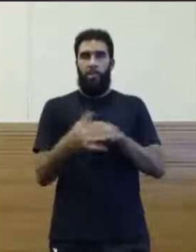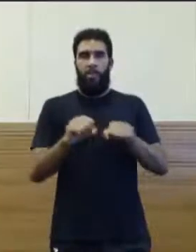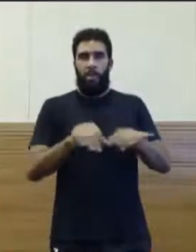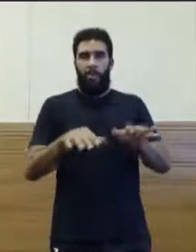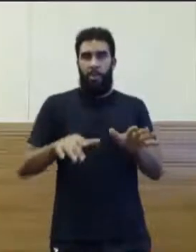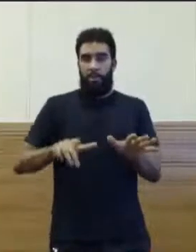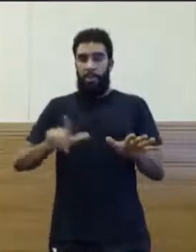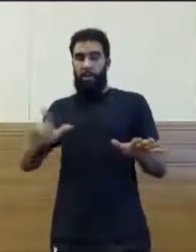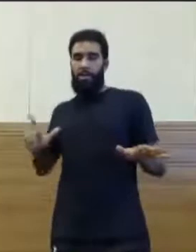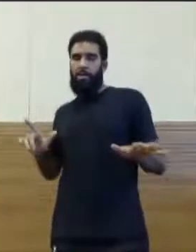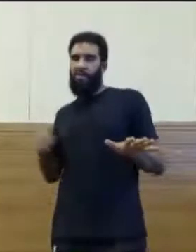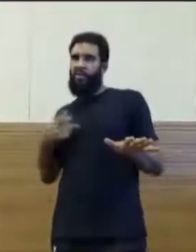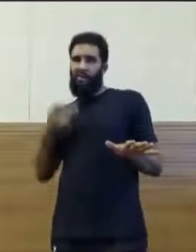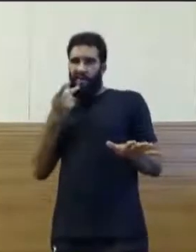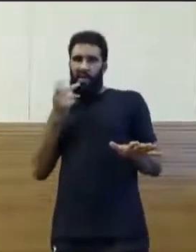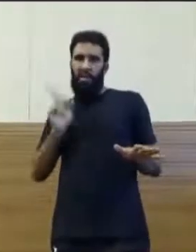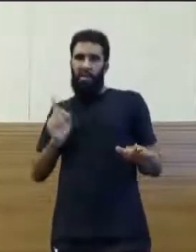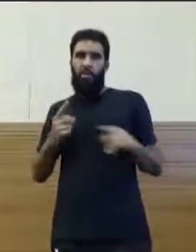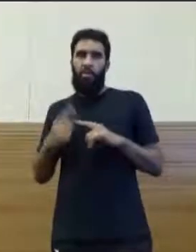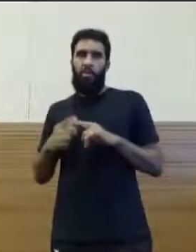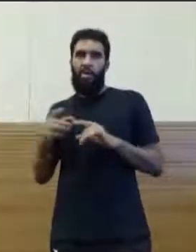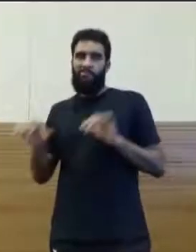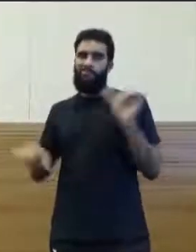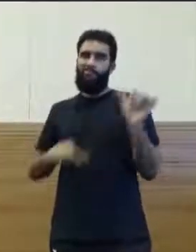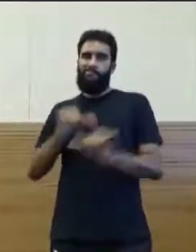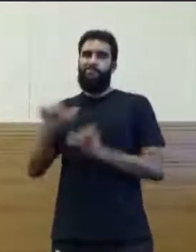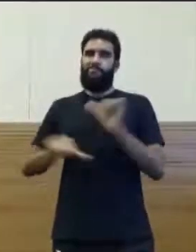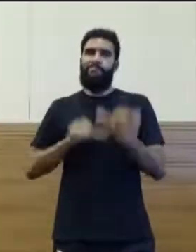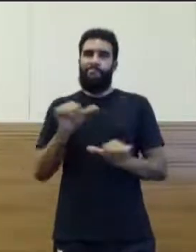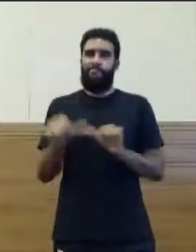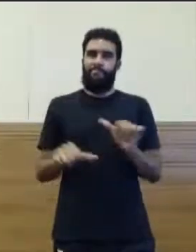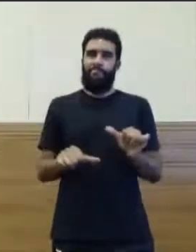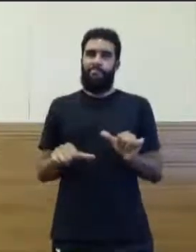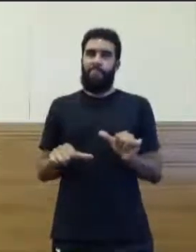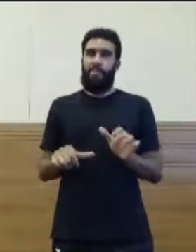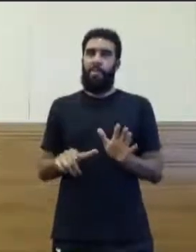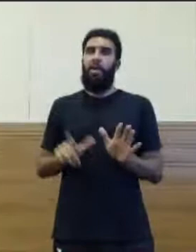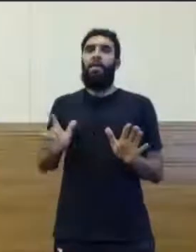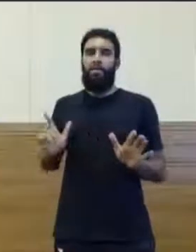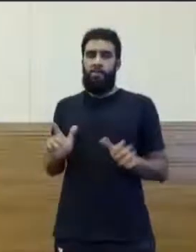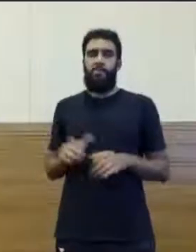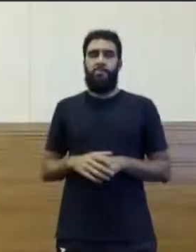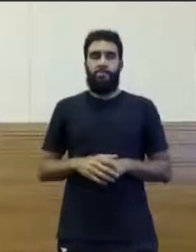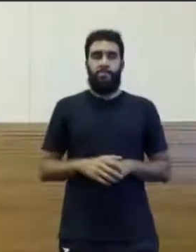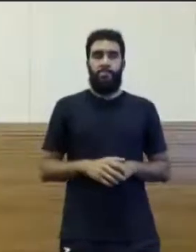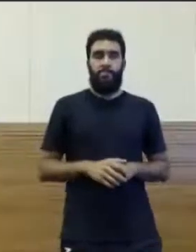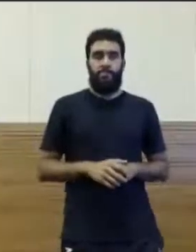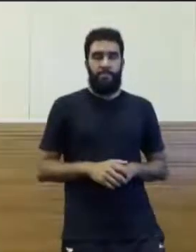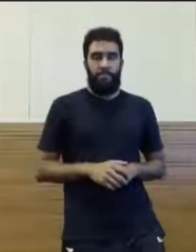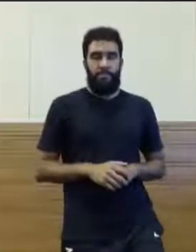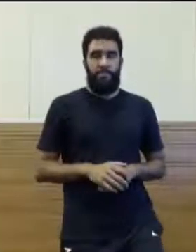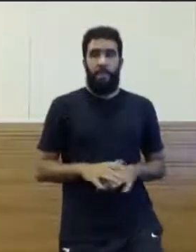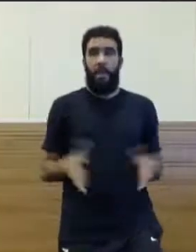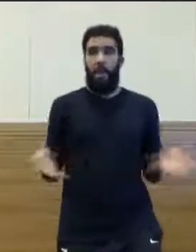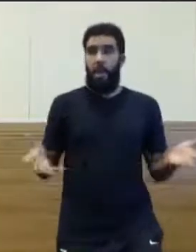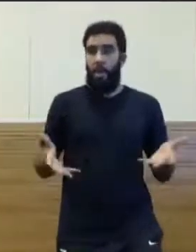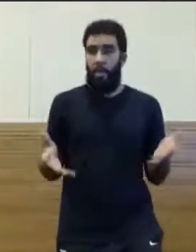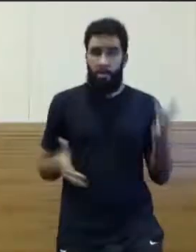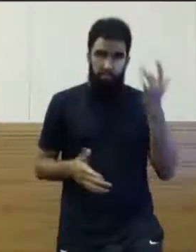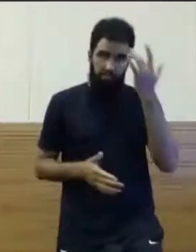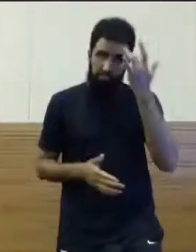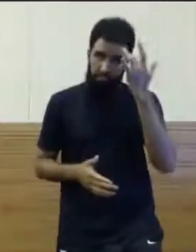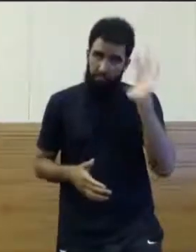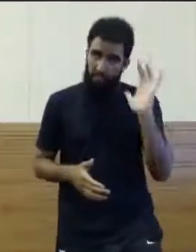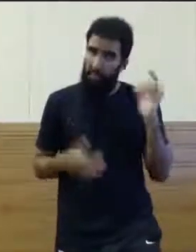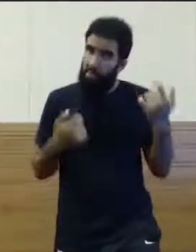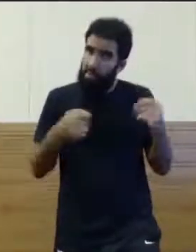But before the pandemic, because everything changed, the world changed before the pandemic. Now I